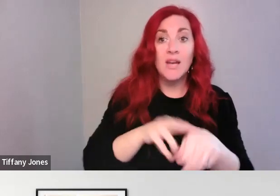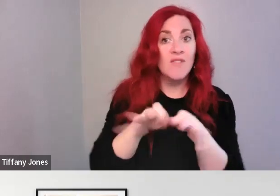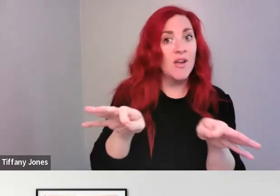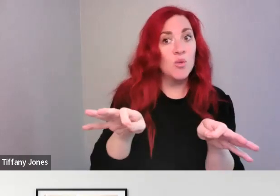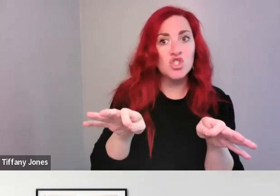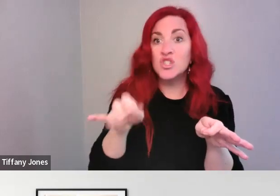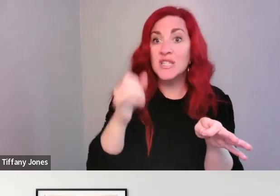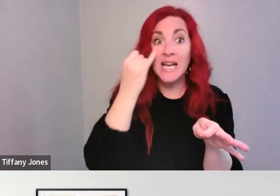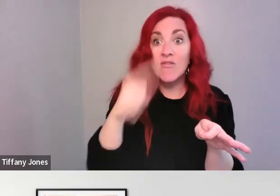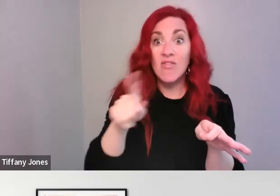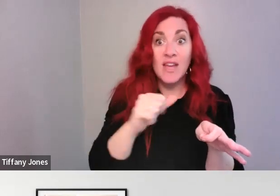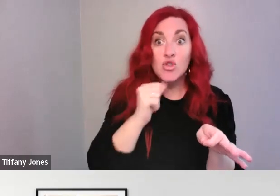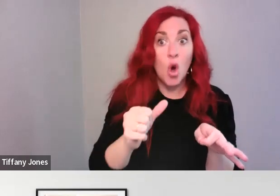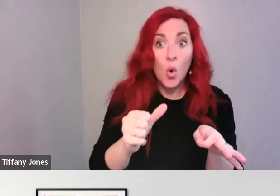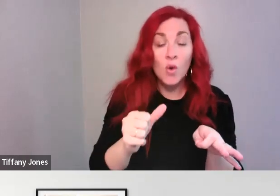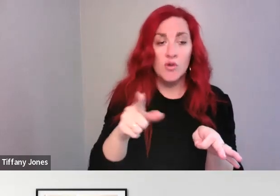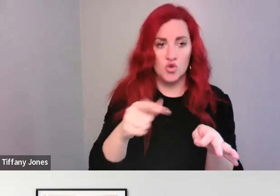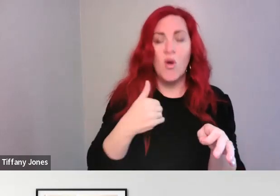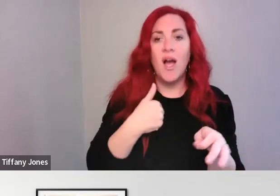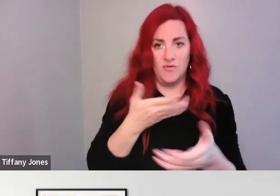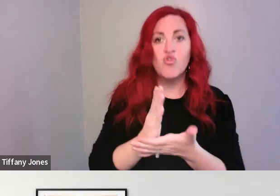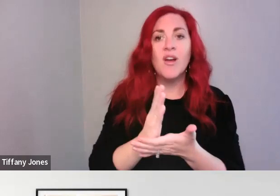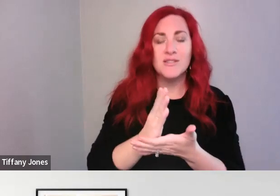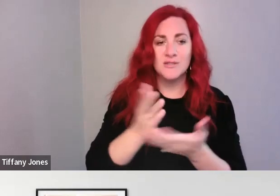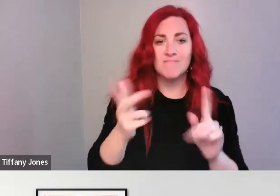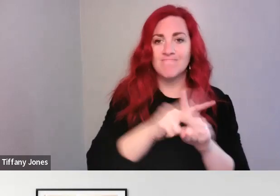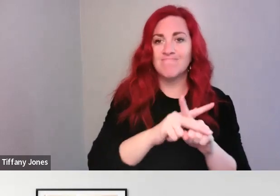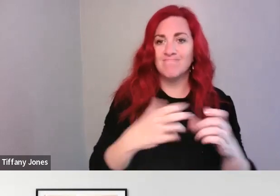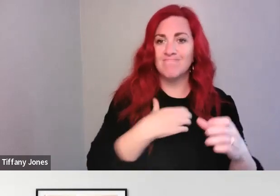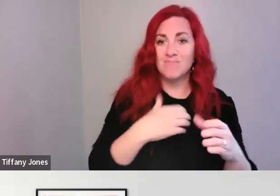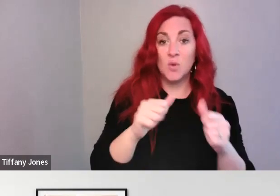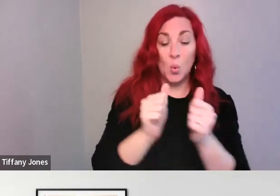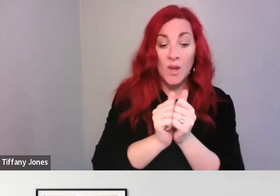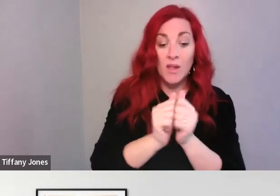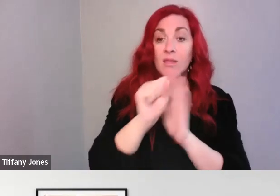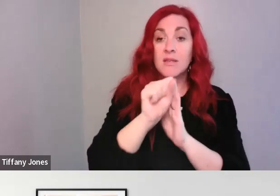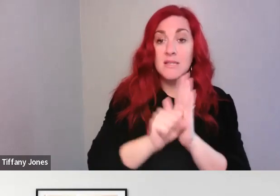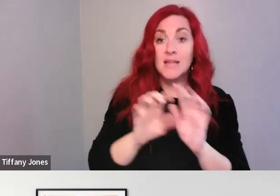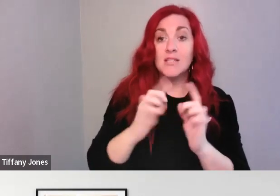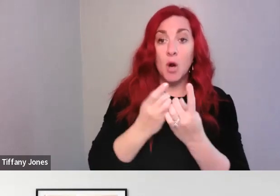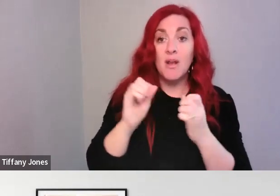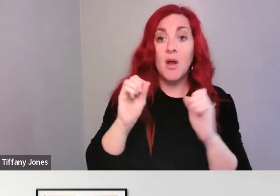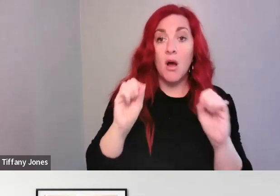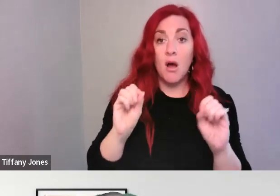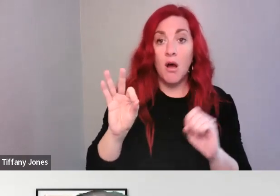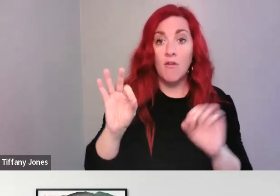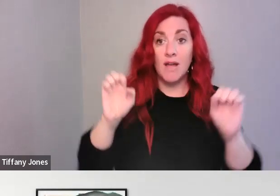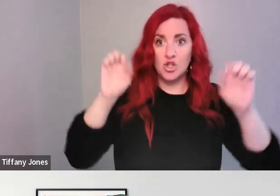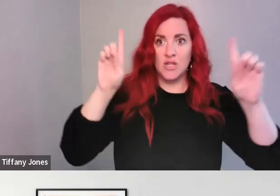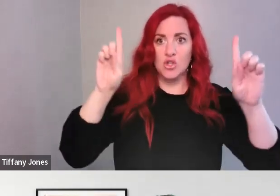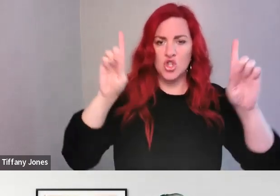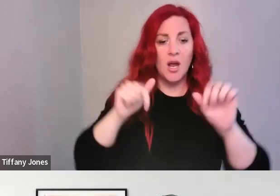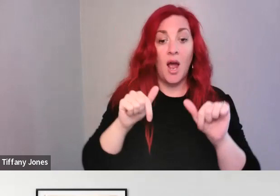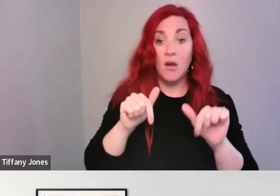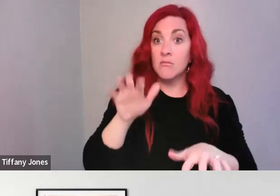to do so, you have the right to file a complaint with the State Department of Education. And I put a link to that complaint form in the chat.